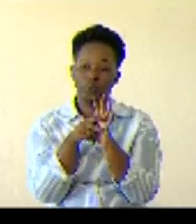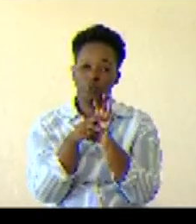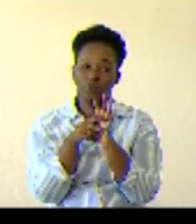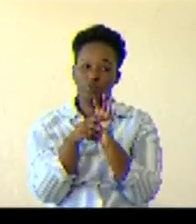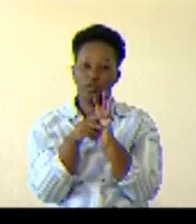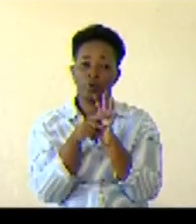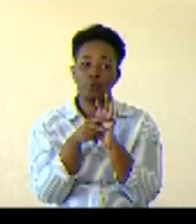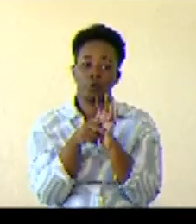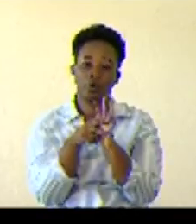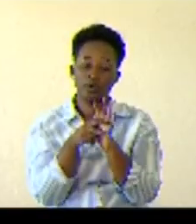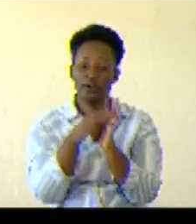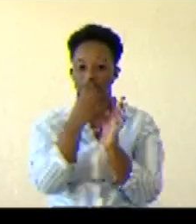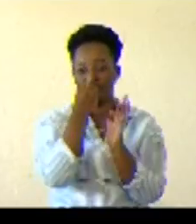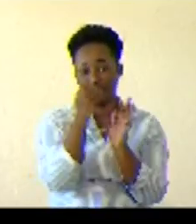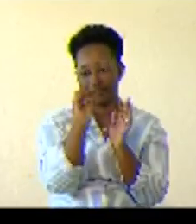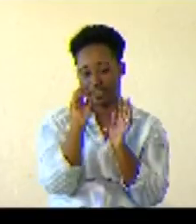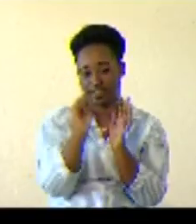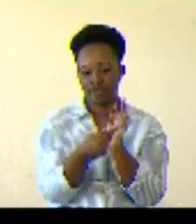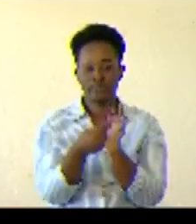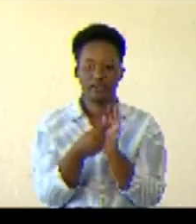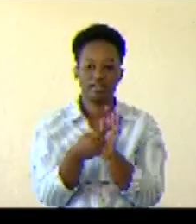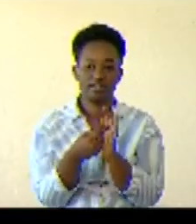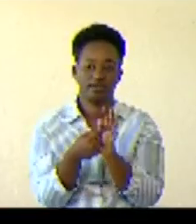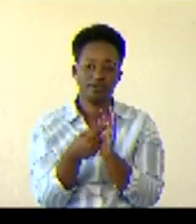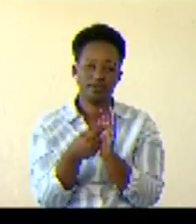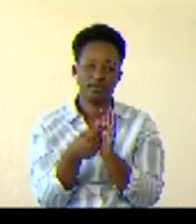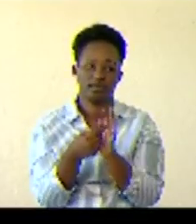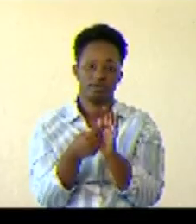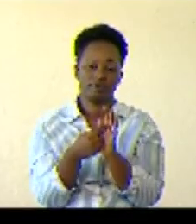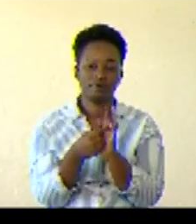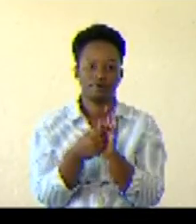taxes here, it is 50,000. 200 divided by 4,